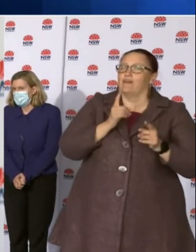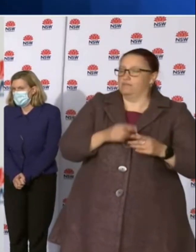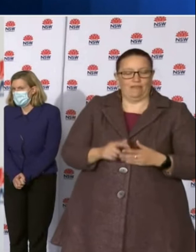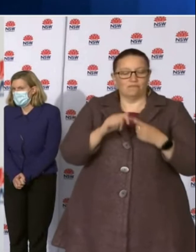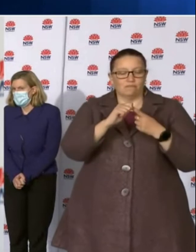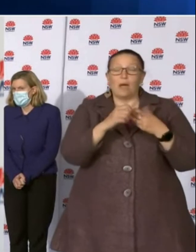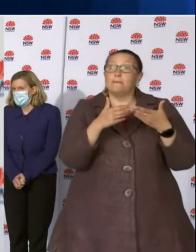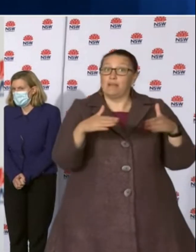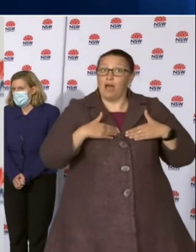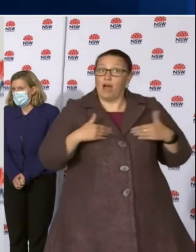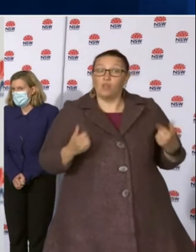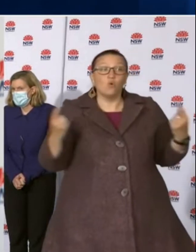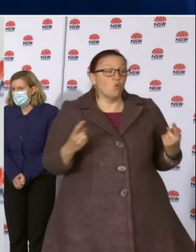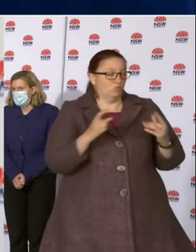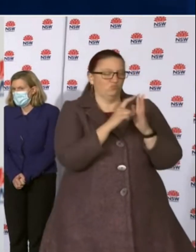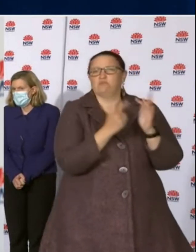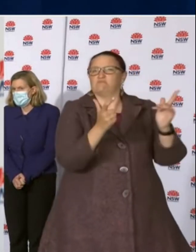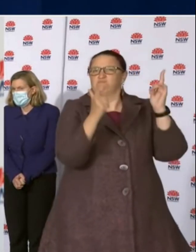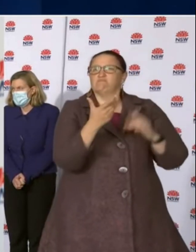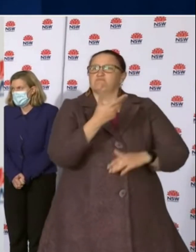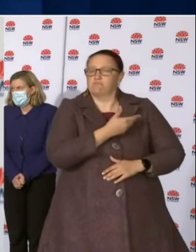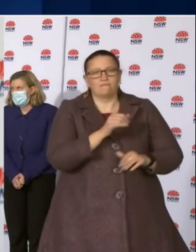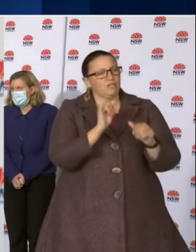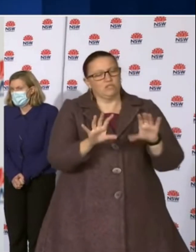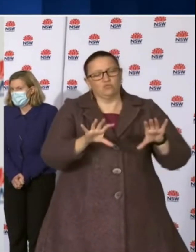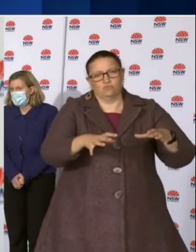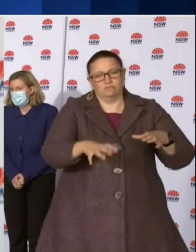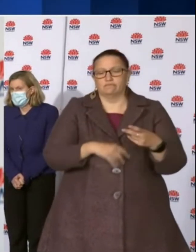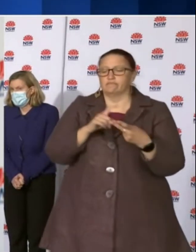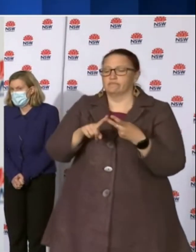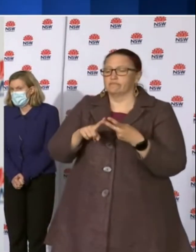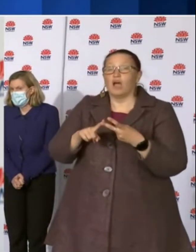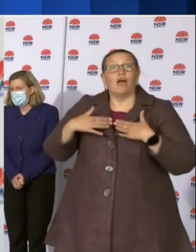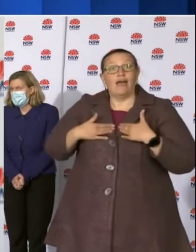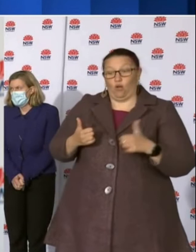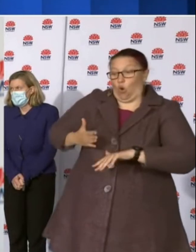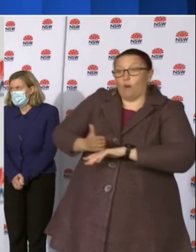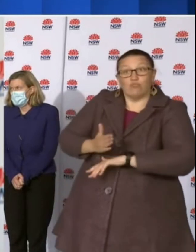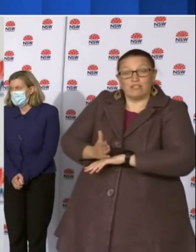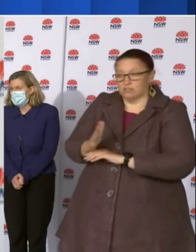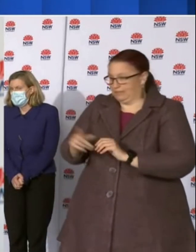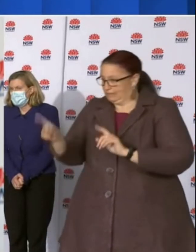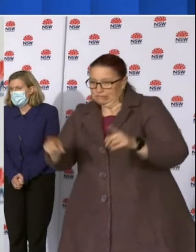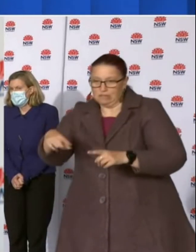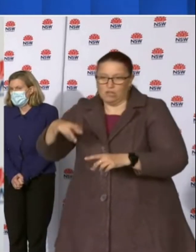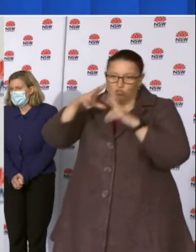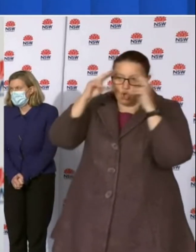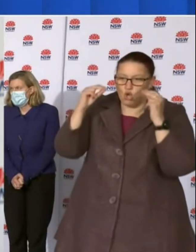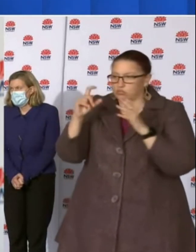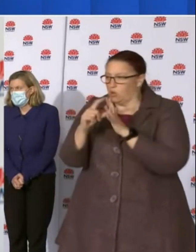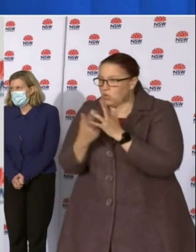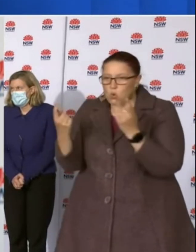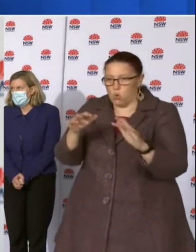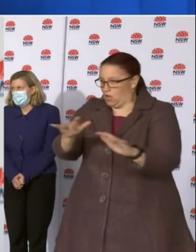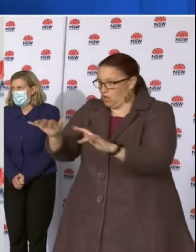and they've got a fantastic group of people working together. There's also the operational side of health. So it's not just one unit within health. There's a number of